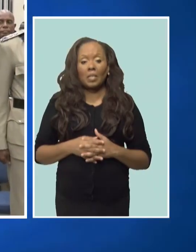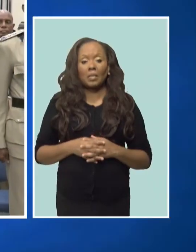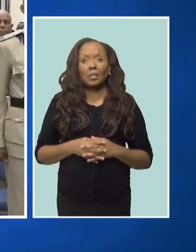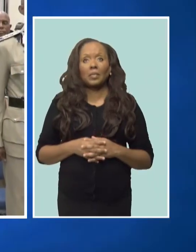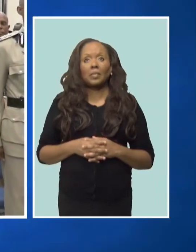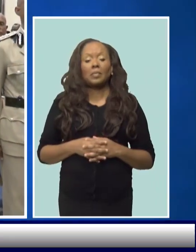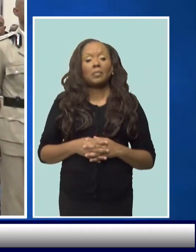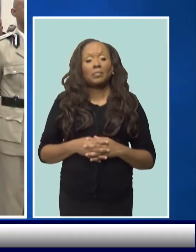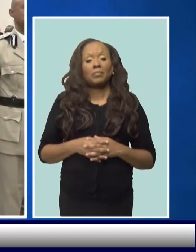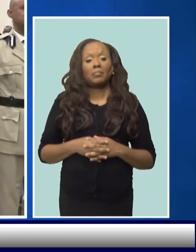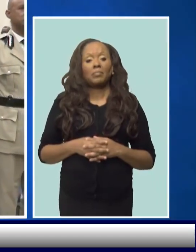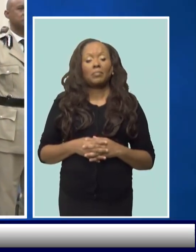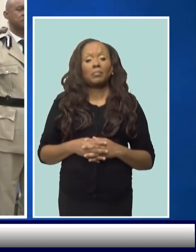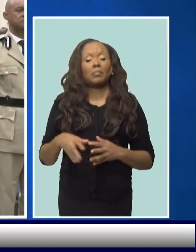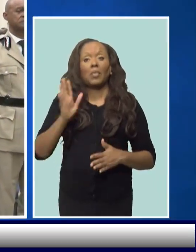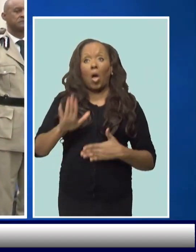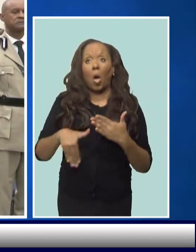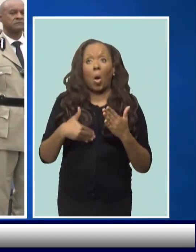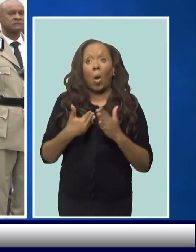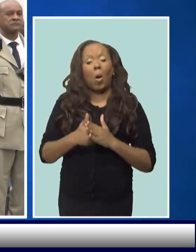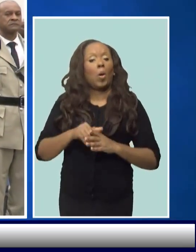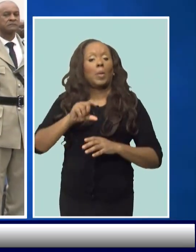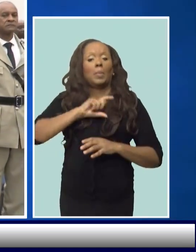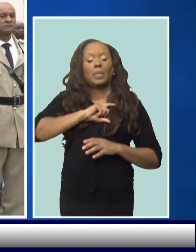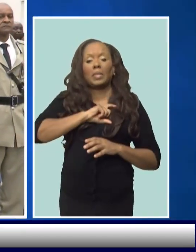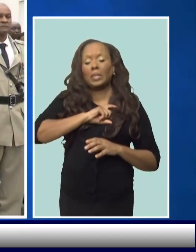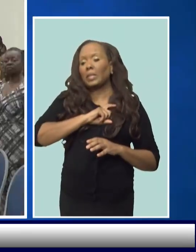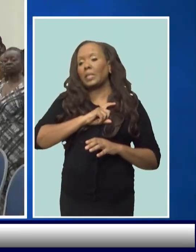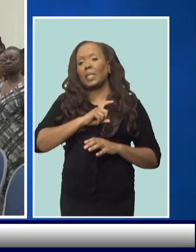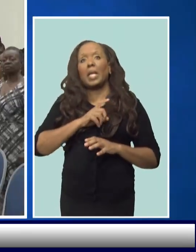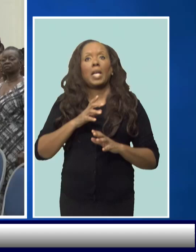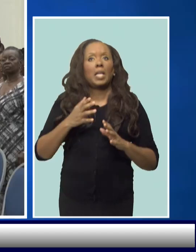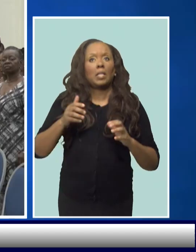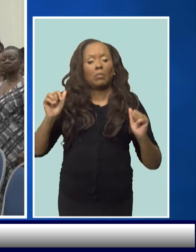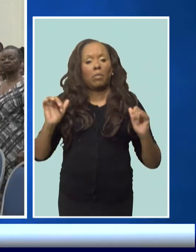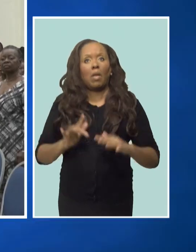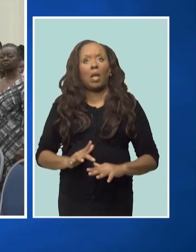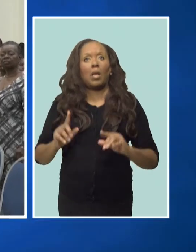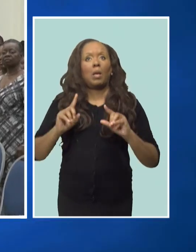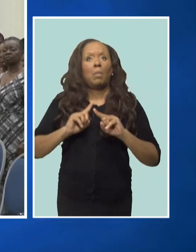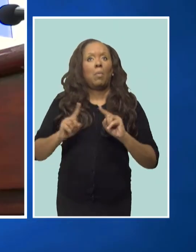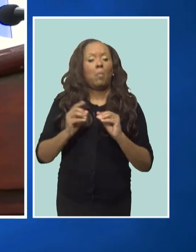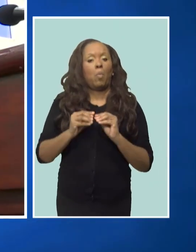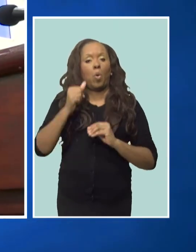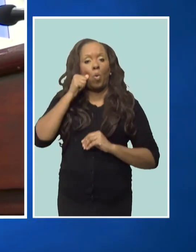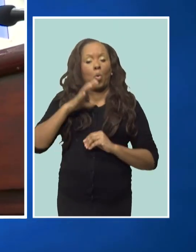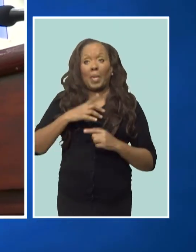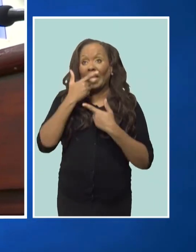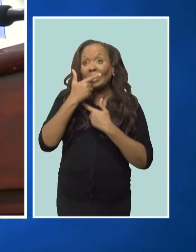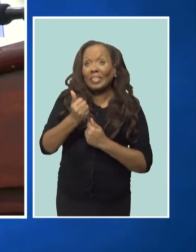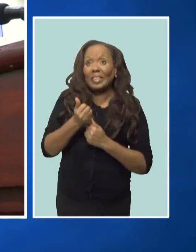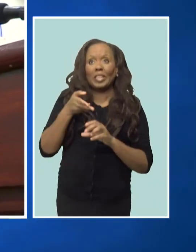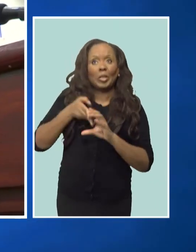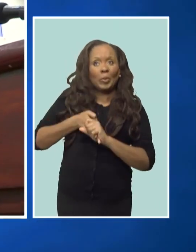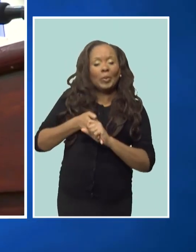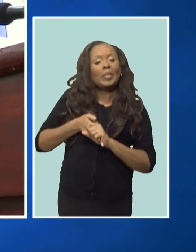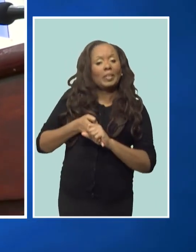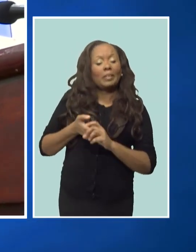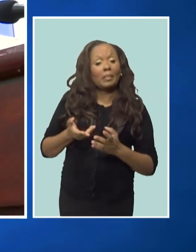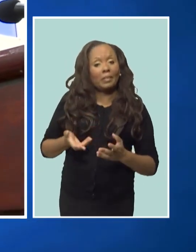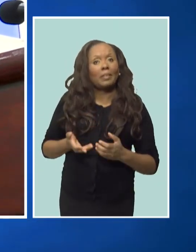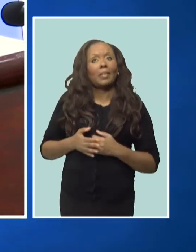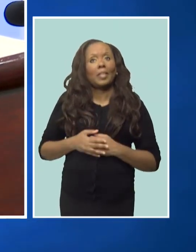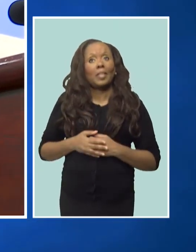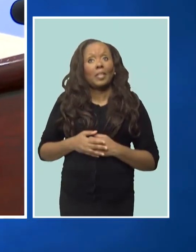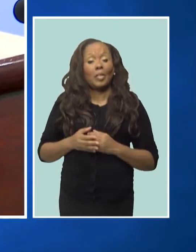Addressing police officers of all ranks in attendance, Minister Abrams says more women are interested in joining the Barbados Police Service. So much